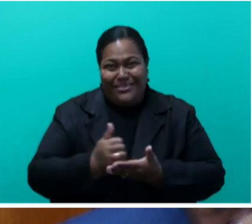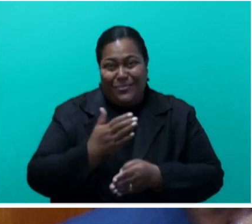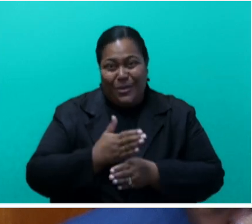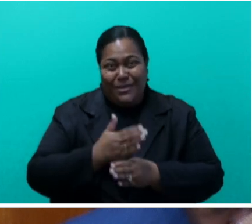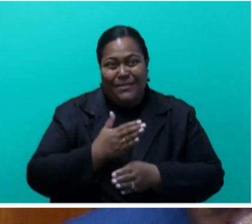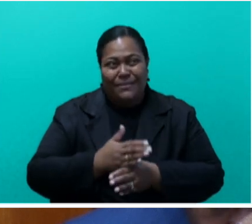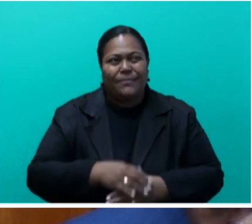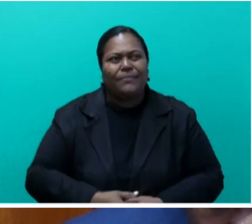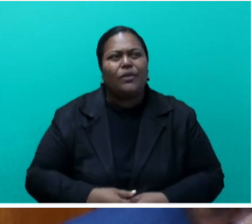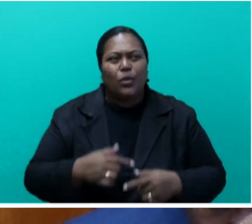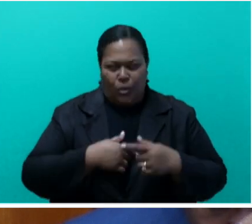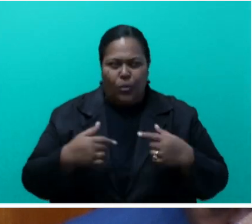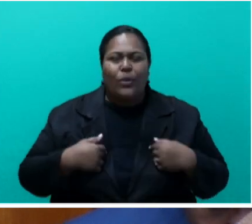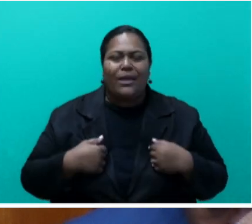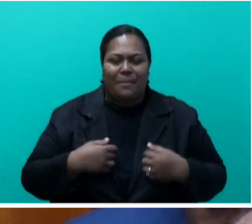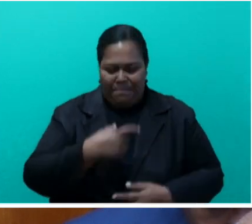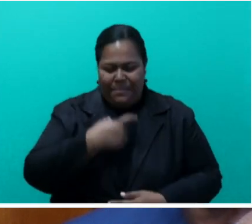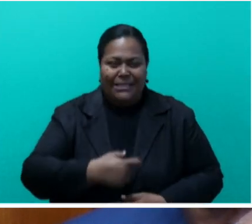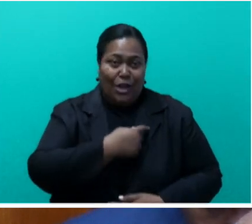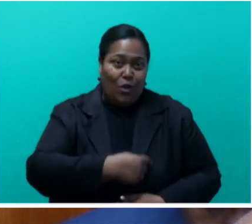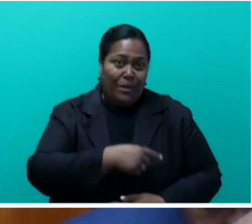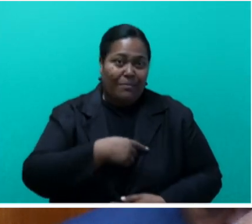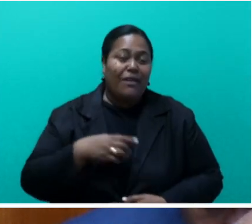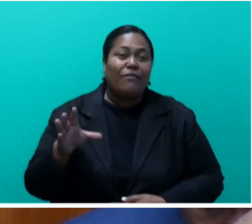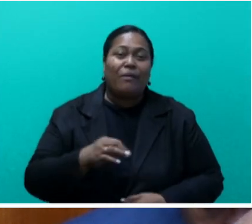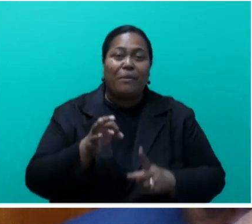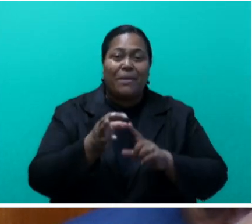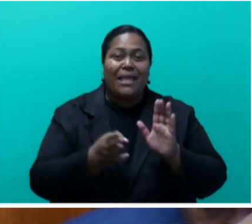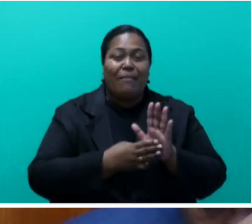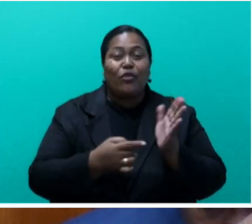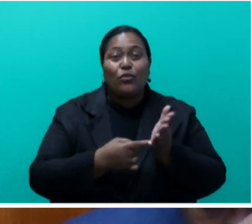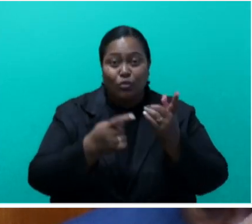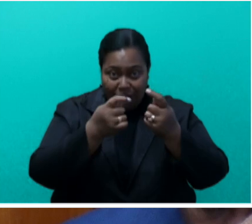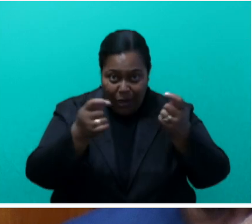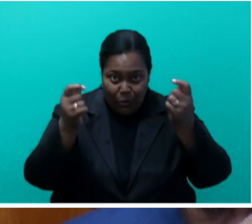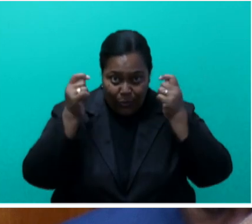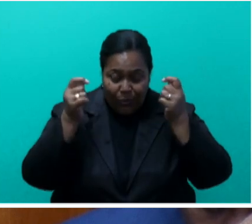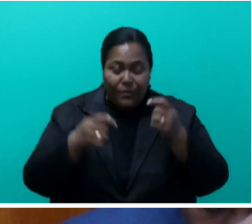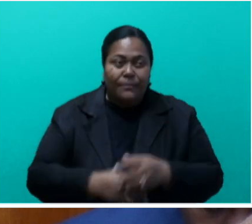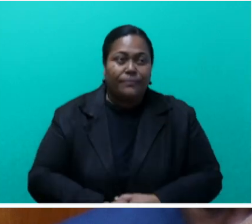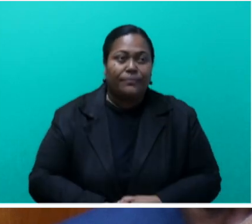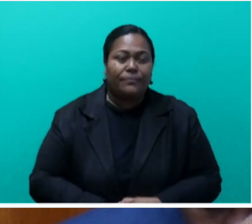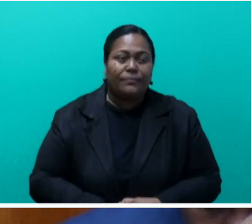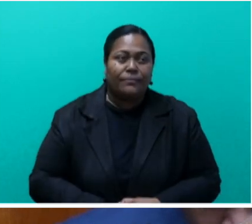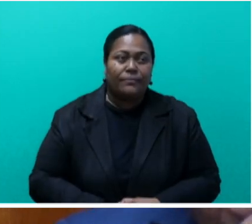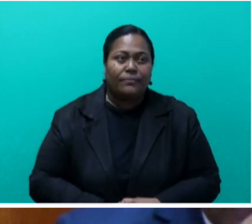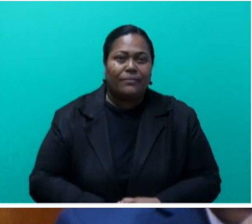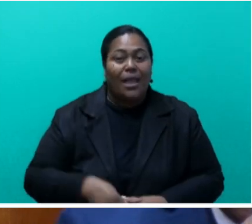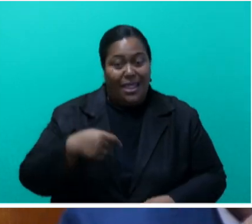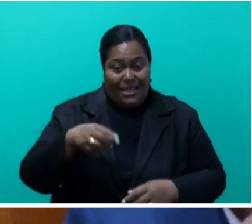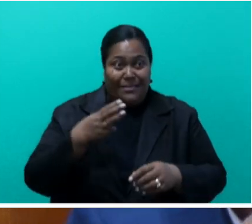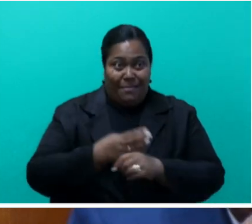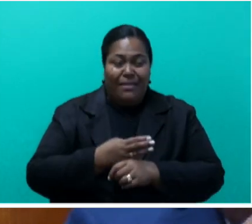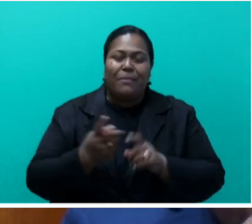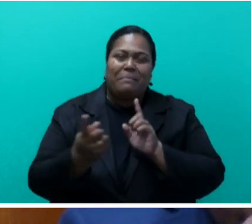And we did get the personal commitment from the Honorable Prime Minister of Tuvalu that as he attends the leaders' meeting this month, that he